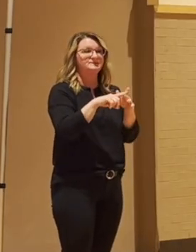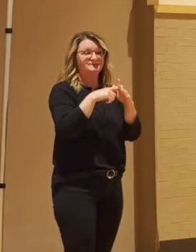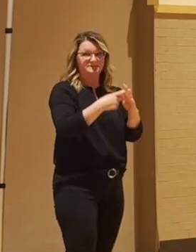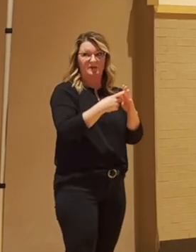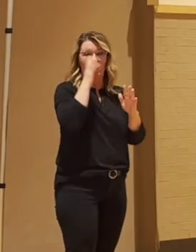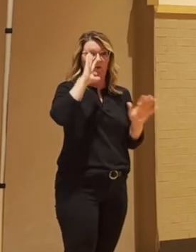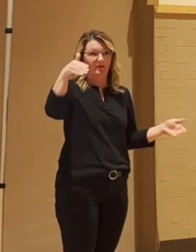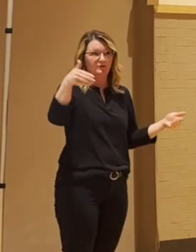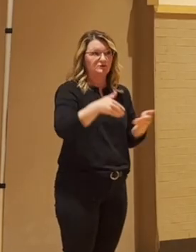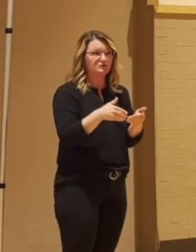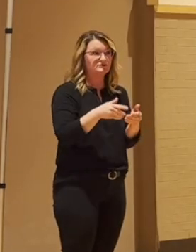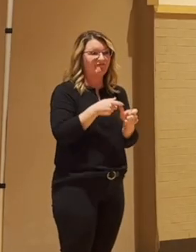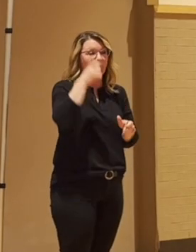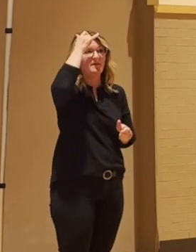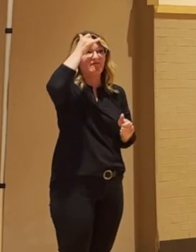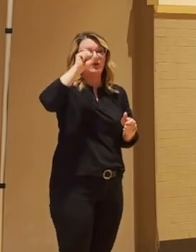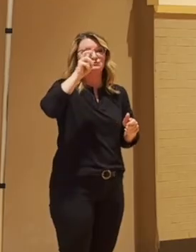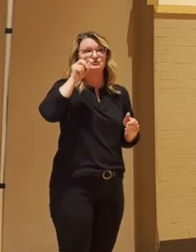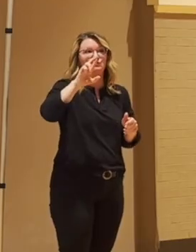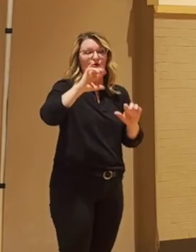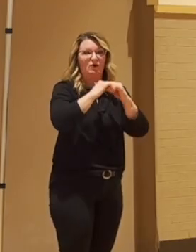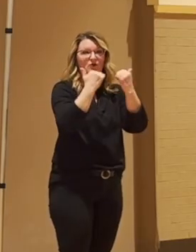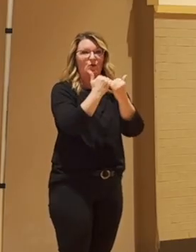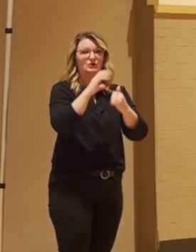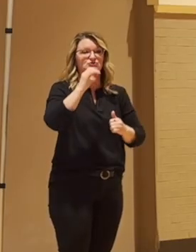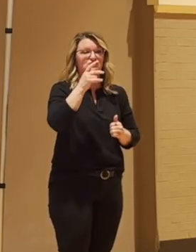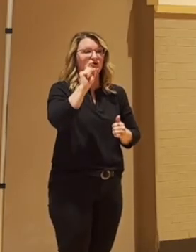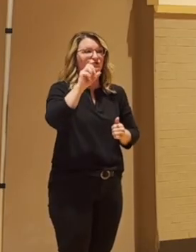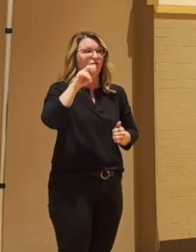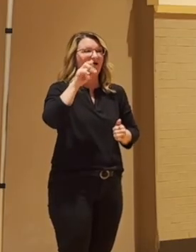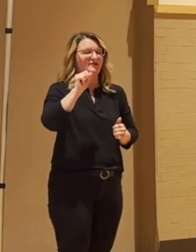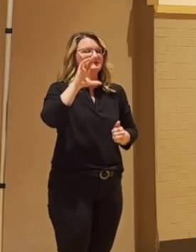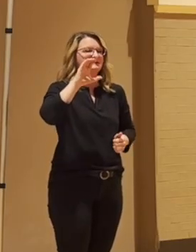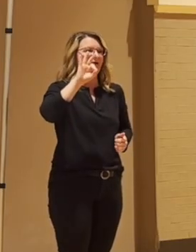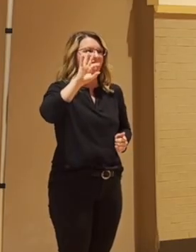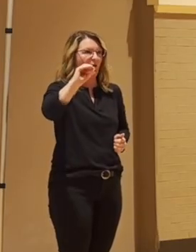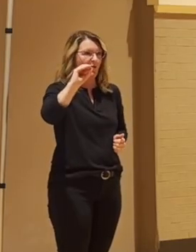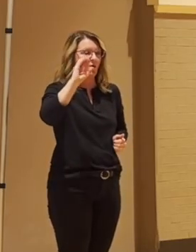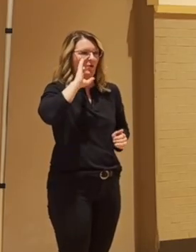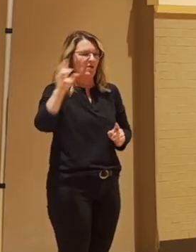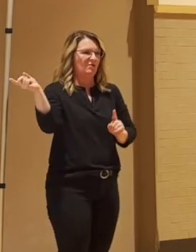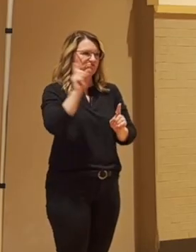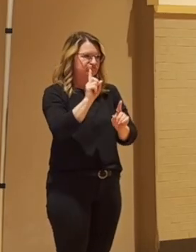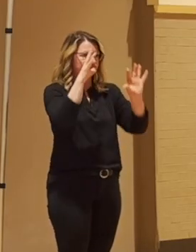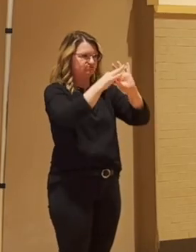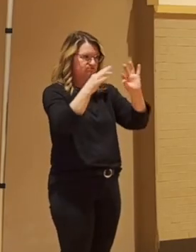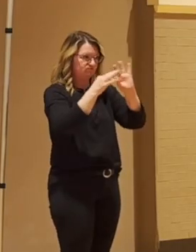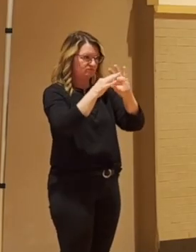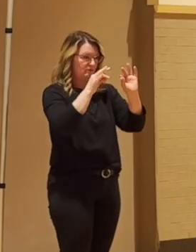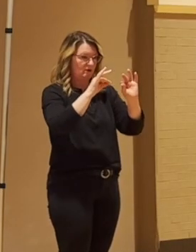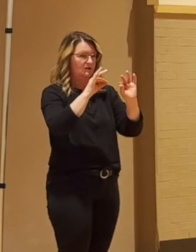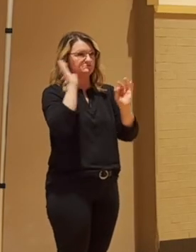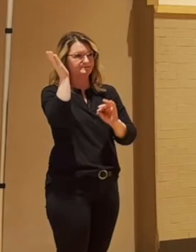going to introduce from the Buffalo Sewer Authority, Charles Riley, who is the Chief Financial Officer. He's going to come and have a few words, and we'll get started with